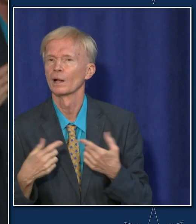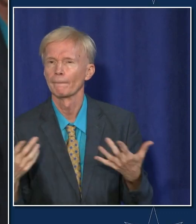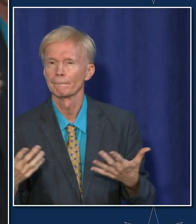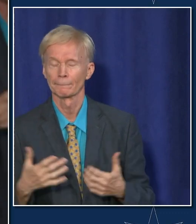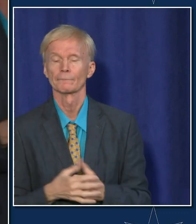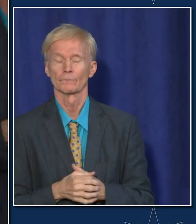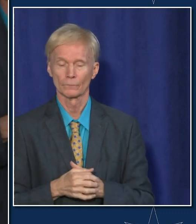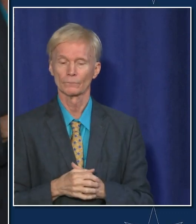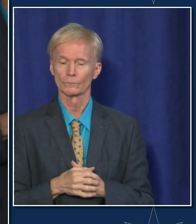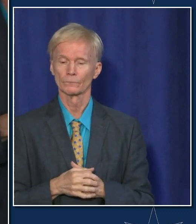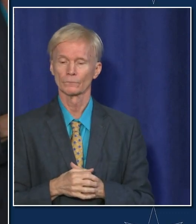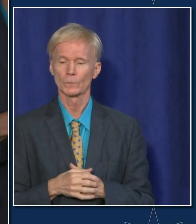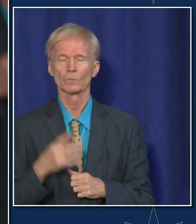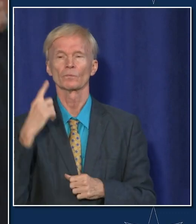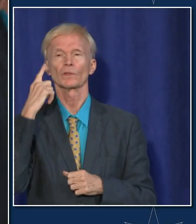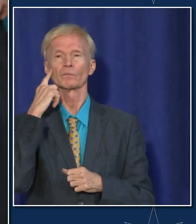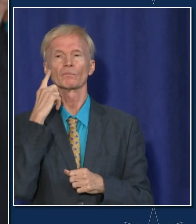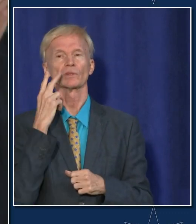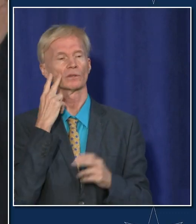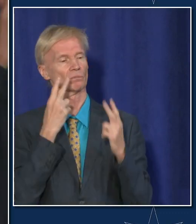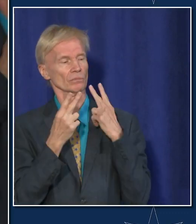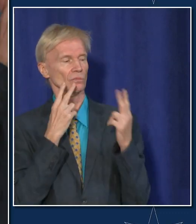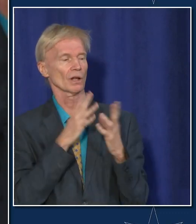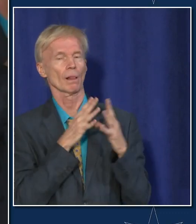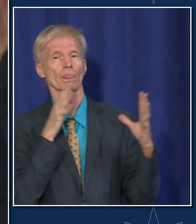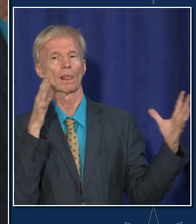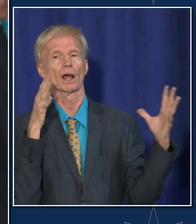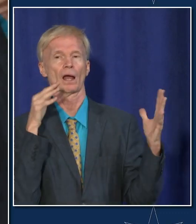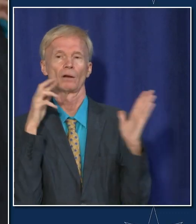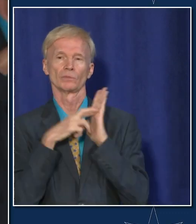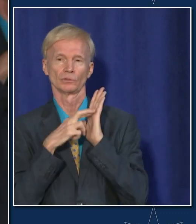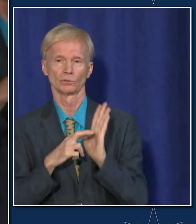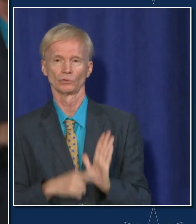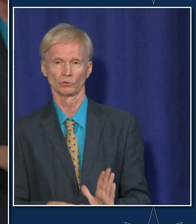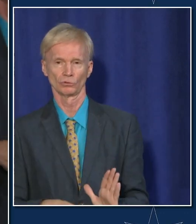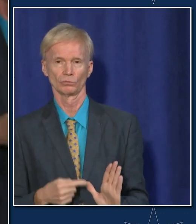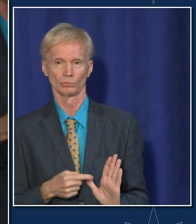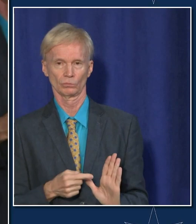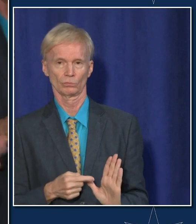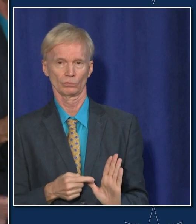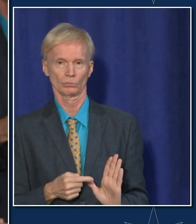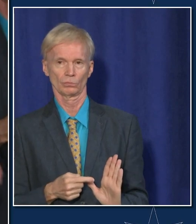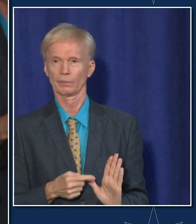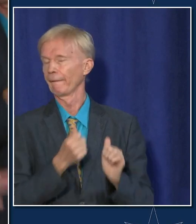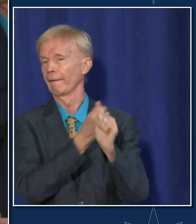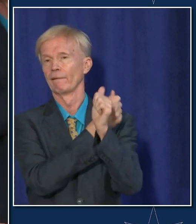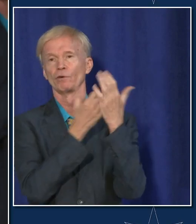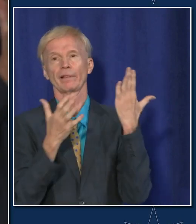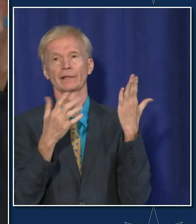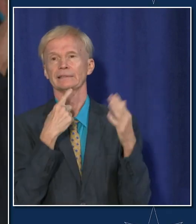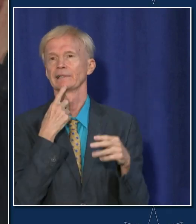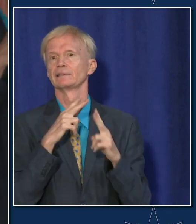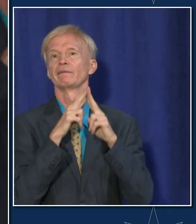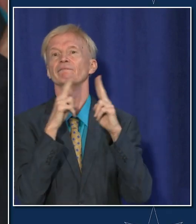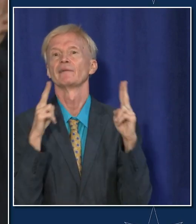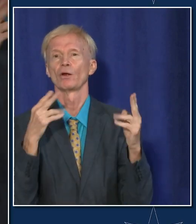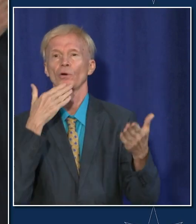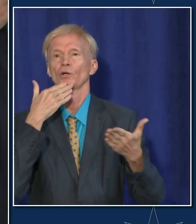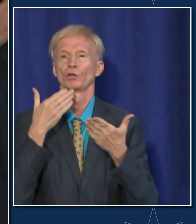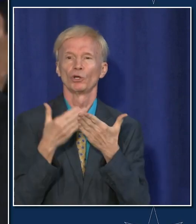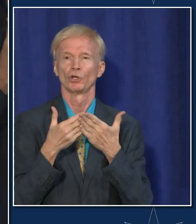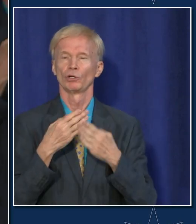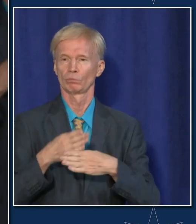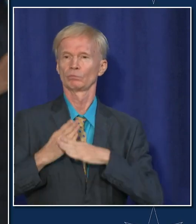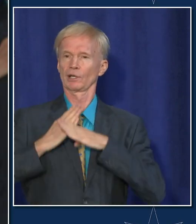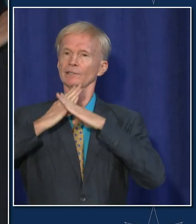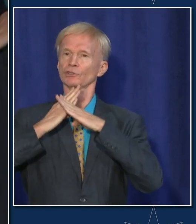we've seen a wide range of studies. We've seen some that have shown everything has shown very good protection against severe outcomes,